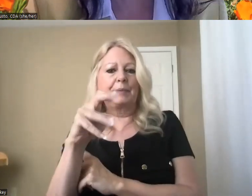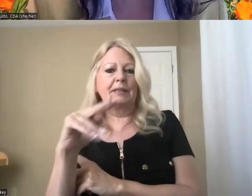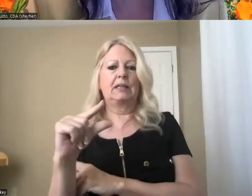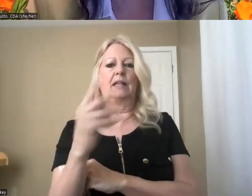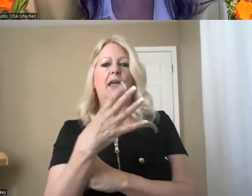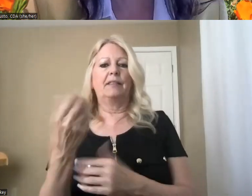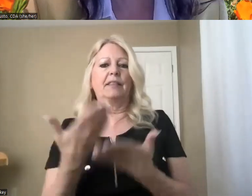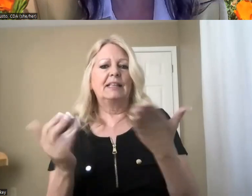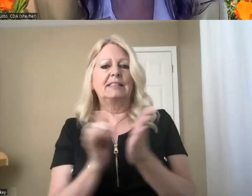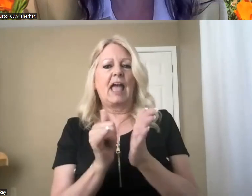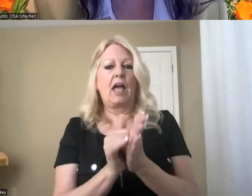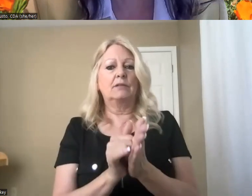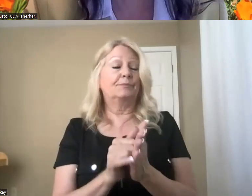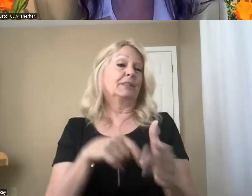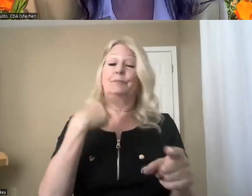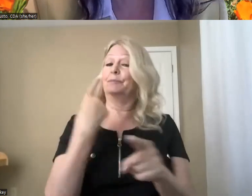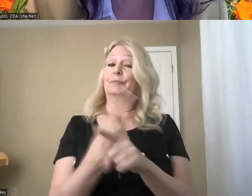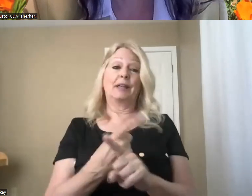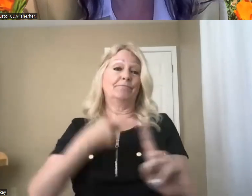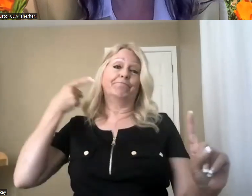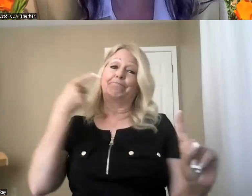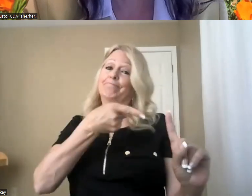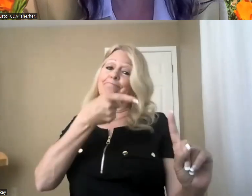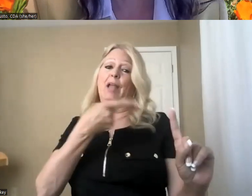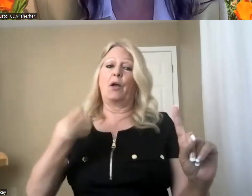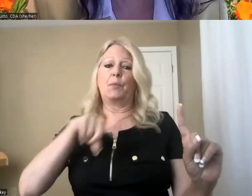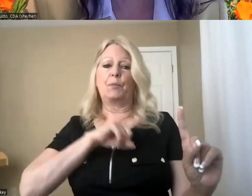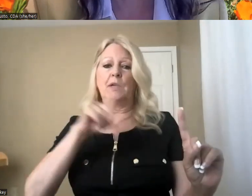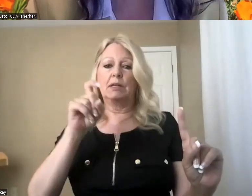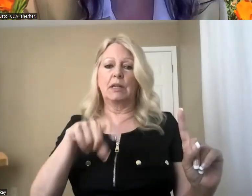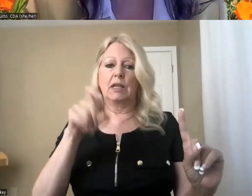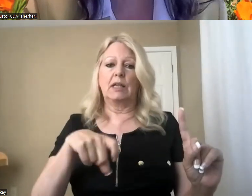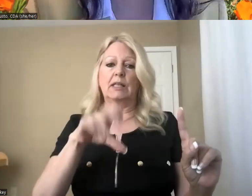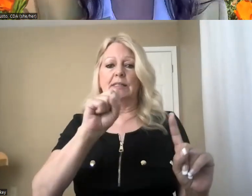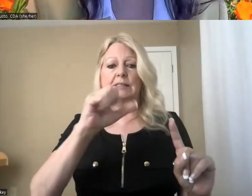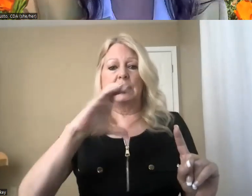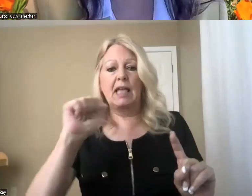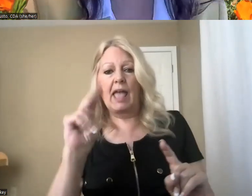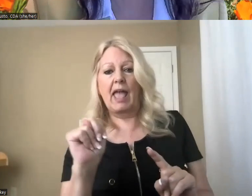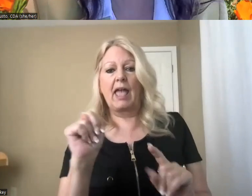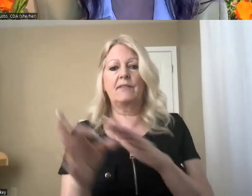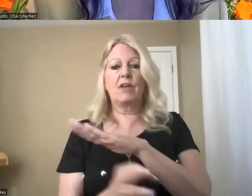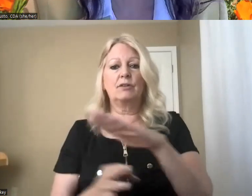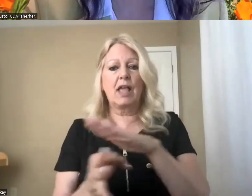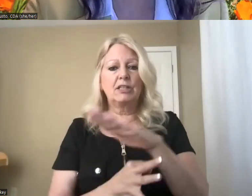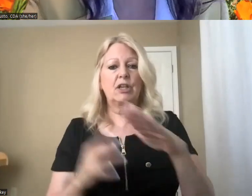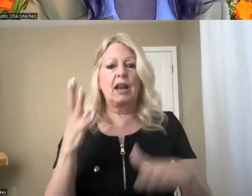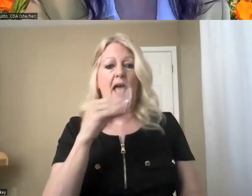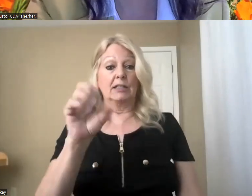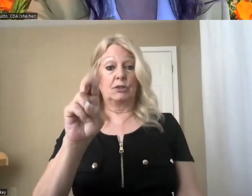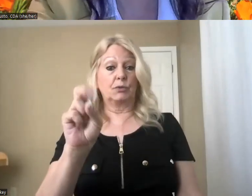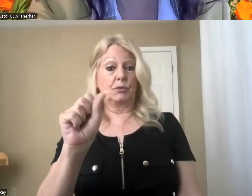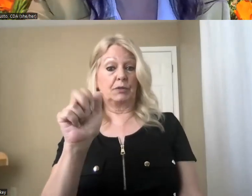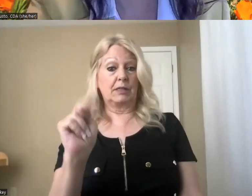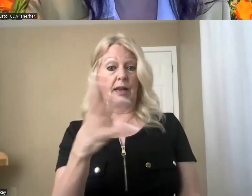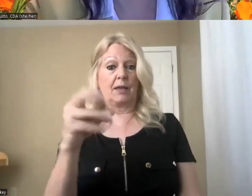are some, we're doing similar work with the SCAN Foundation, as Susan and Marina know, and Sarah does as well, and so these